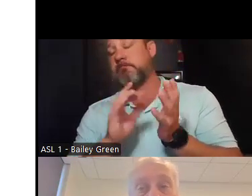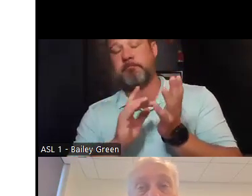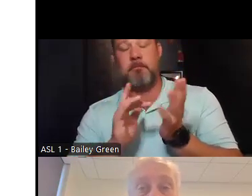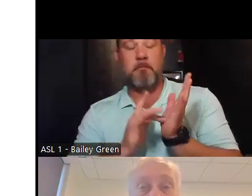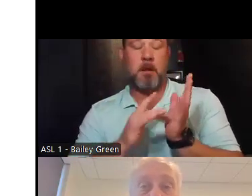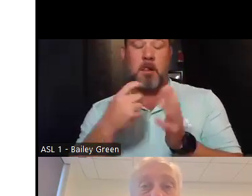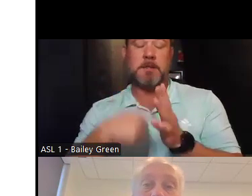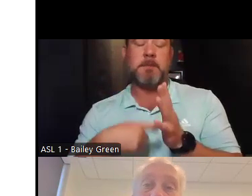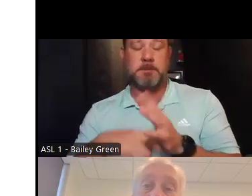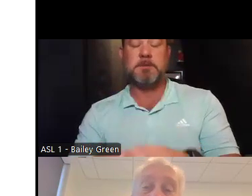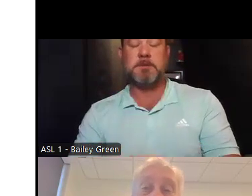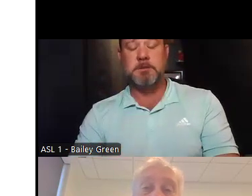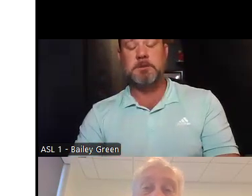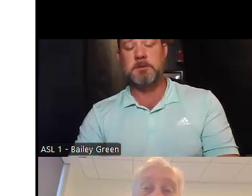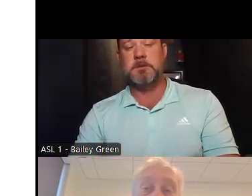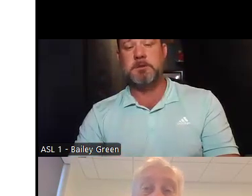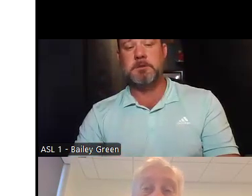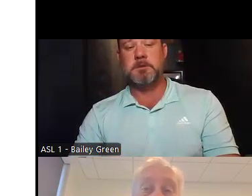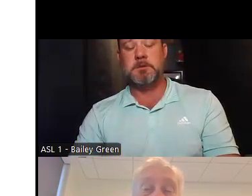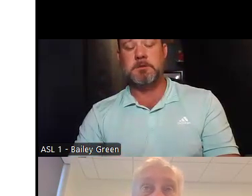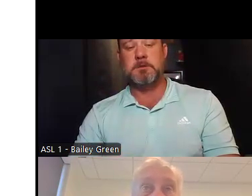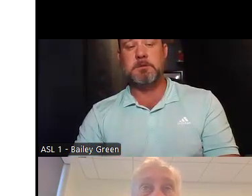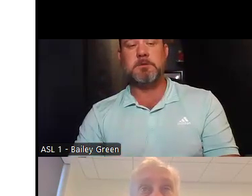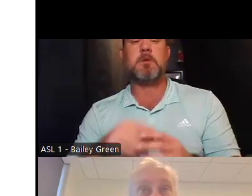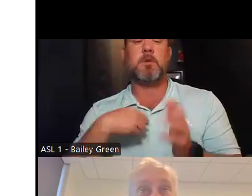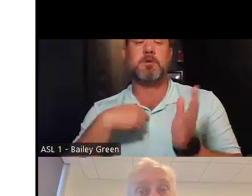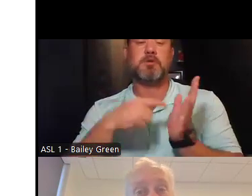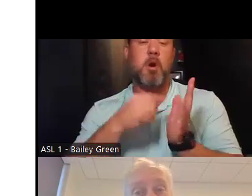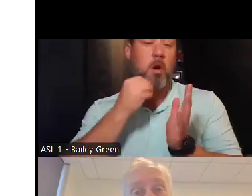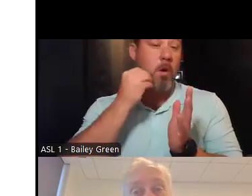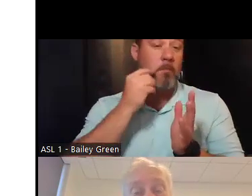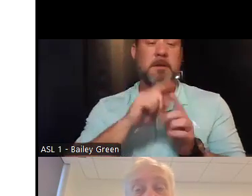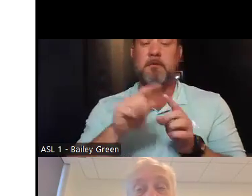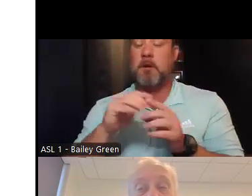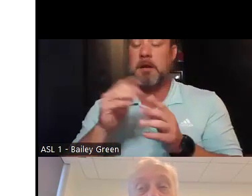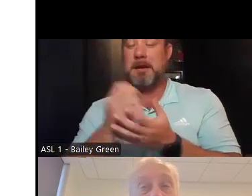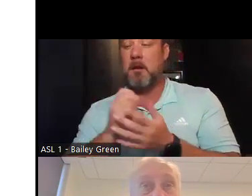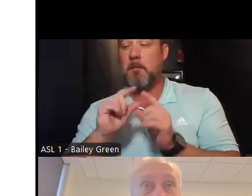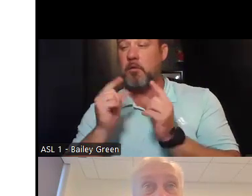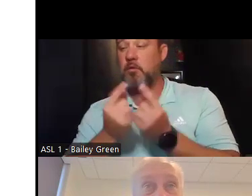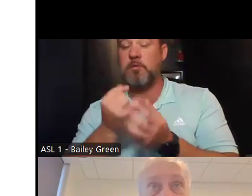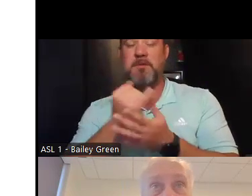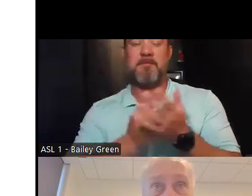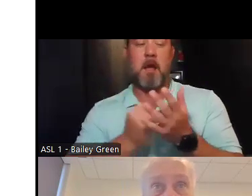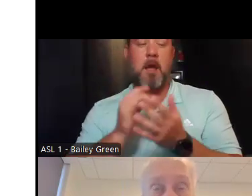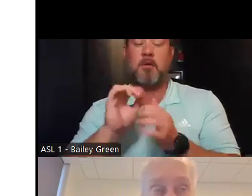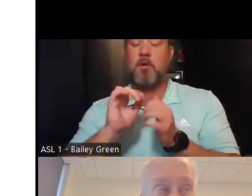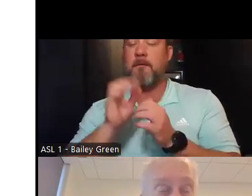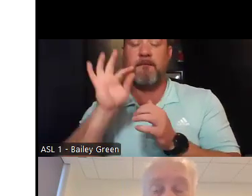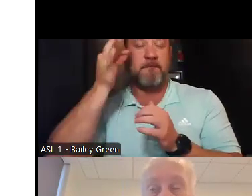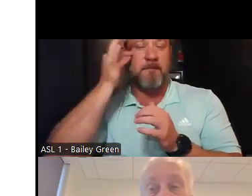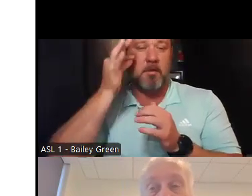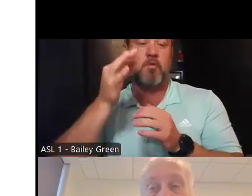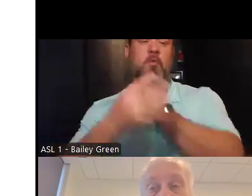and the like. And so we're going to show LTS affordability for different income groups as defined relative to the federal poverty